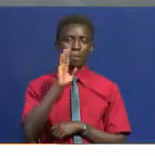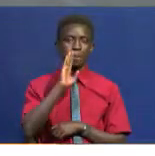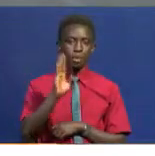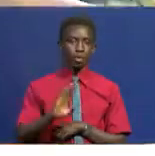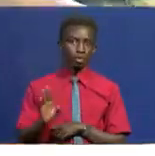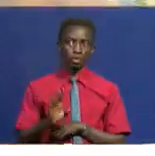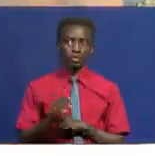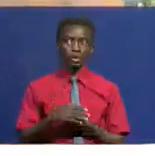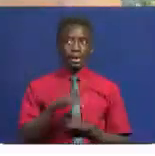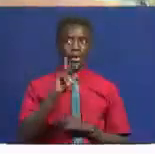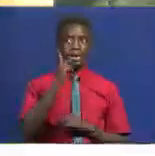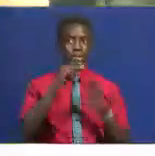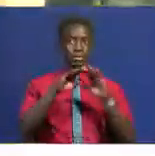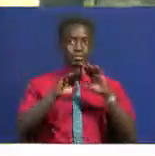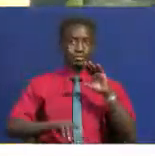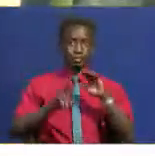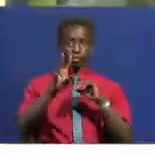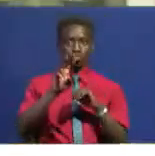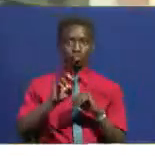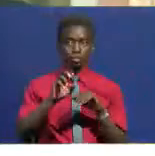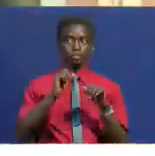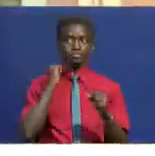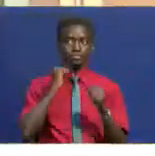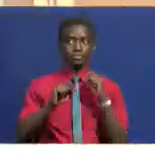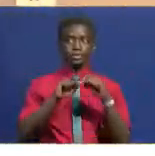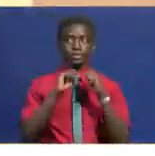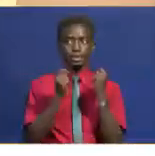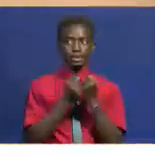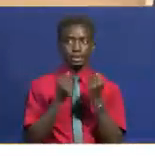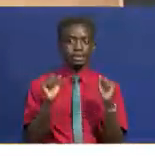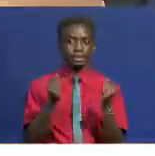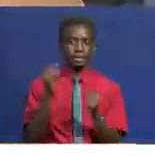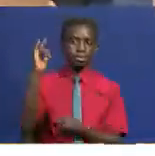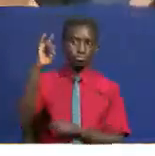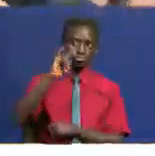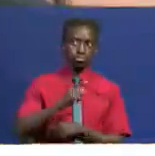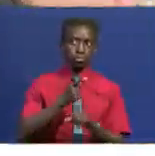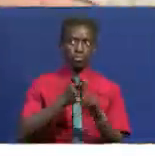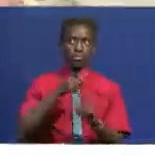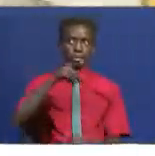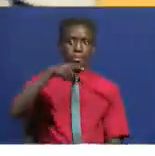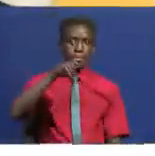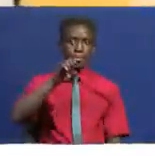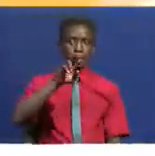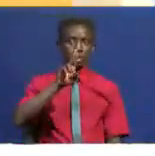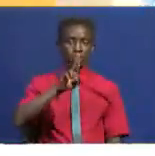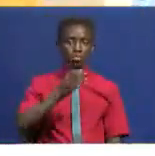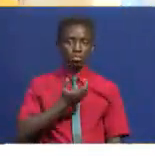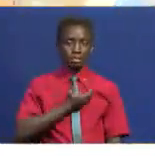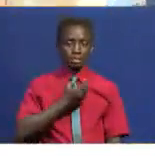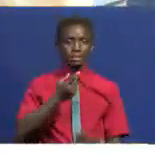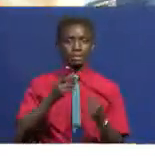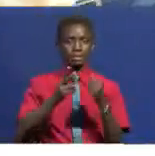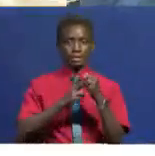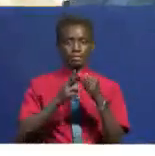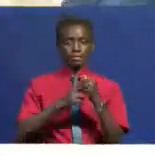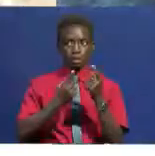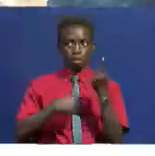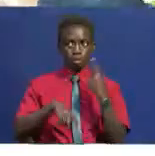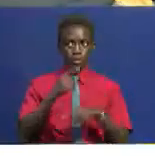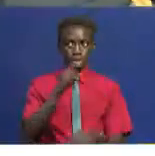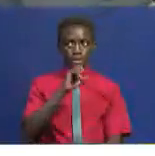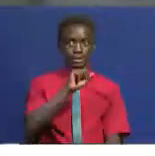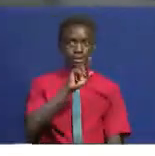The Kenya Under 20 athletics team safely returned home today morning from Peru, where they won 7 medals. Sarah Mora, Andrew